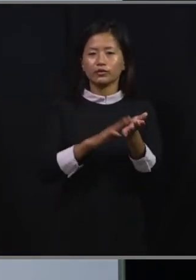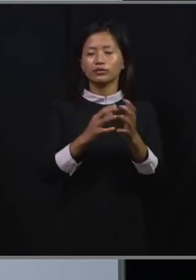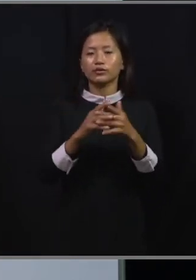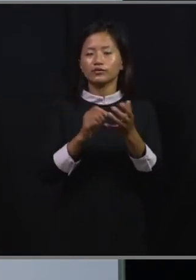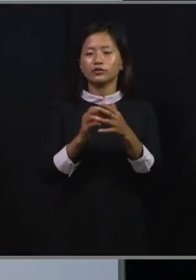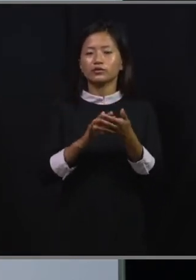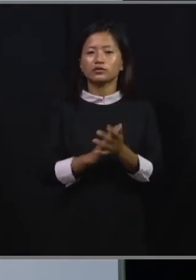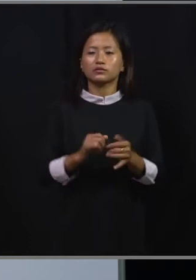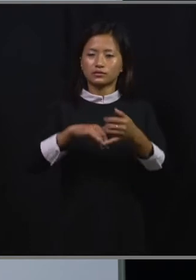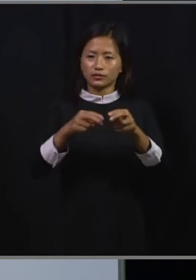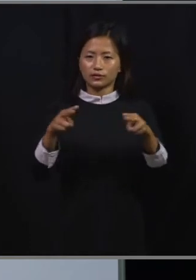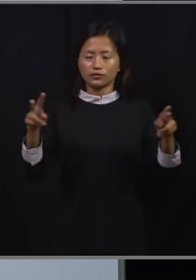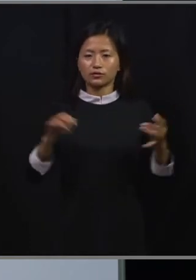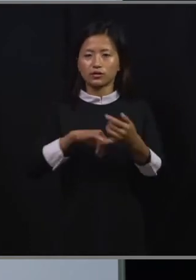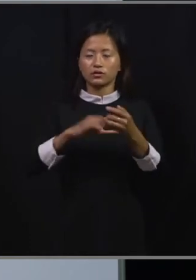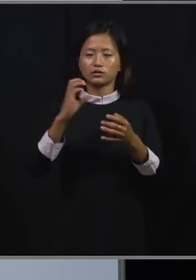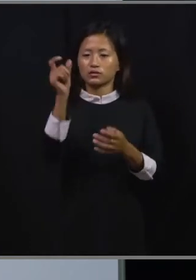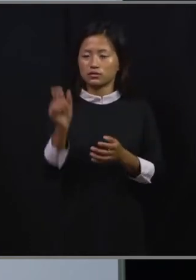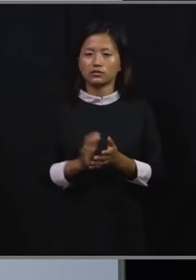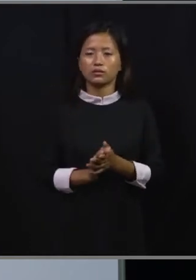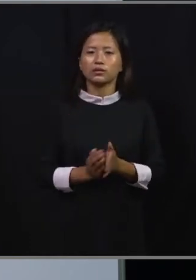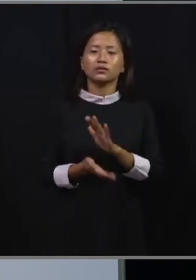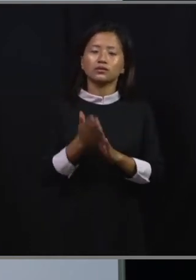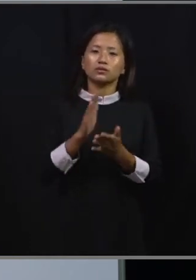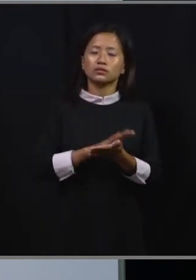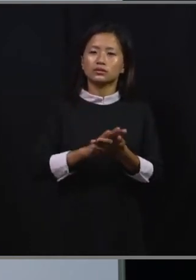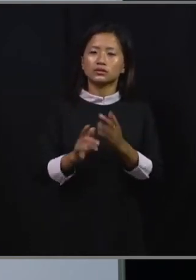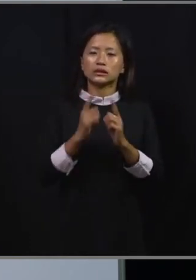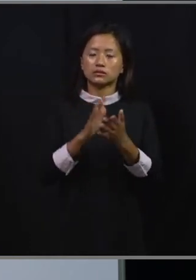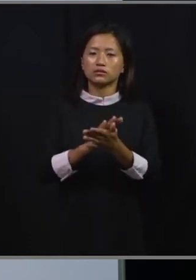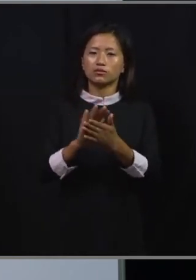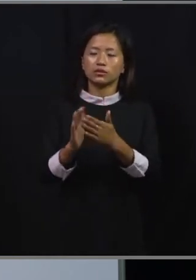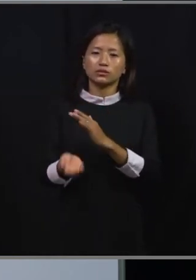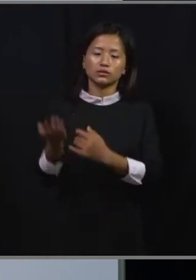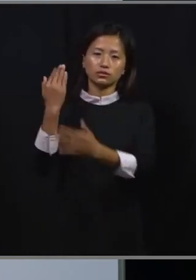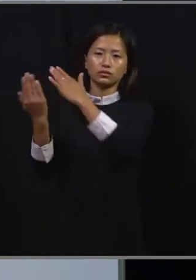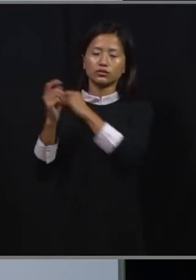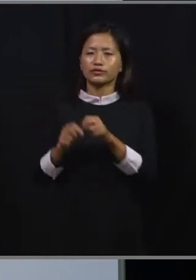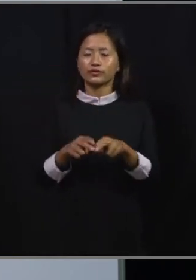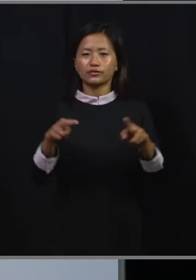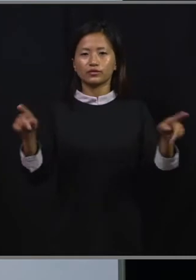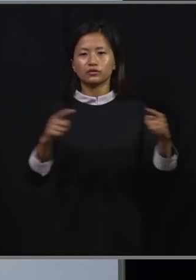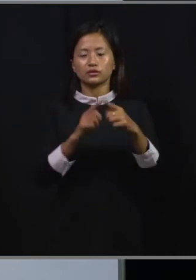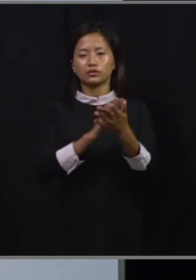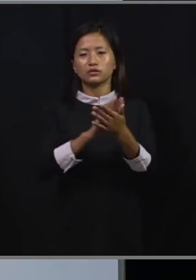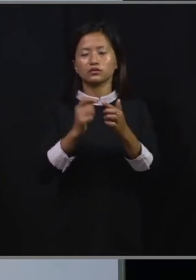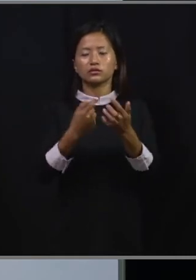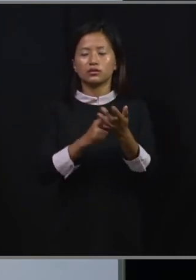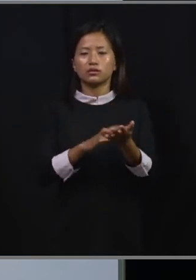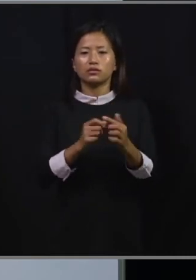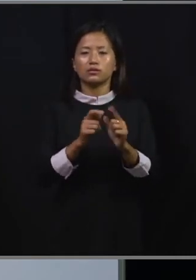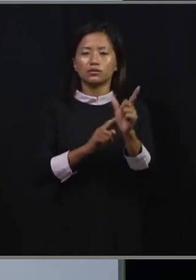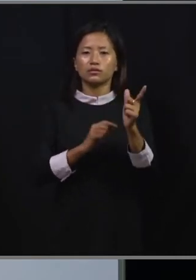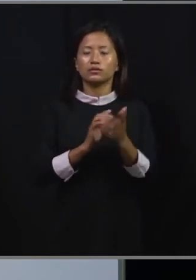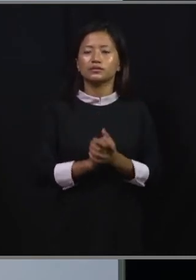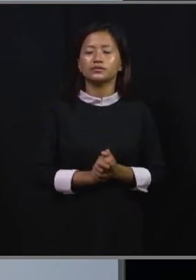different scientists. So first page is about the history, about the so many different theories given by the different scientists.